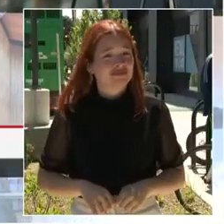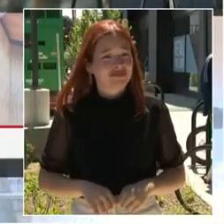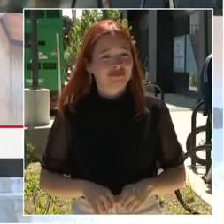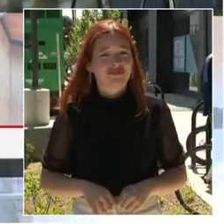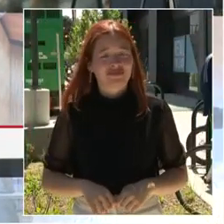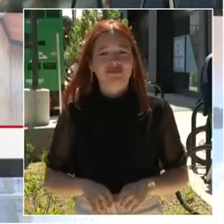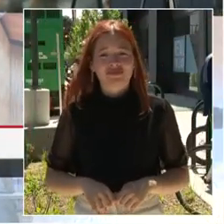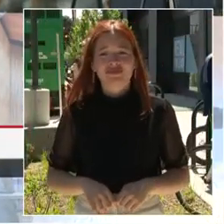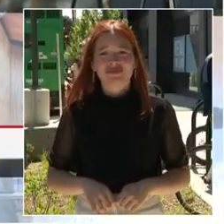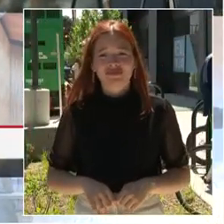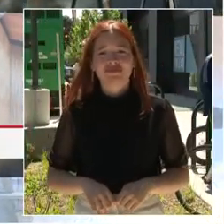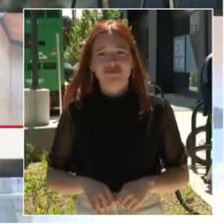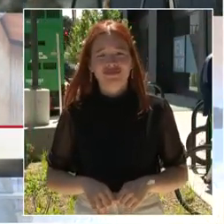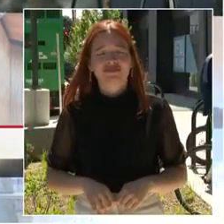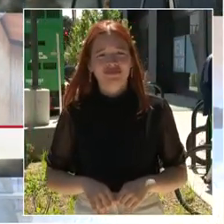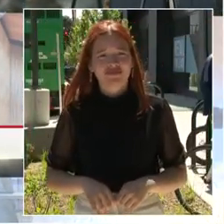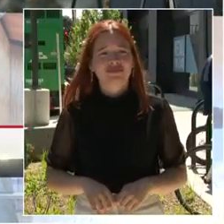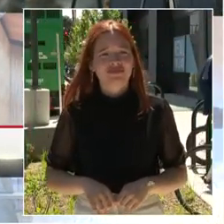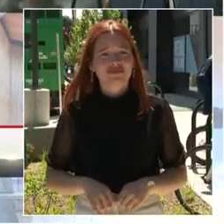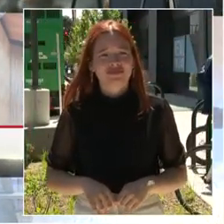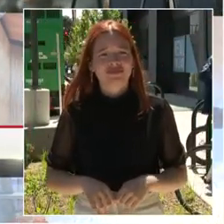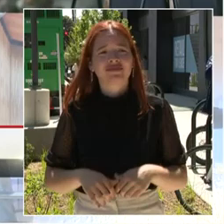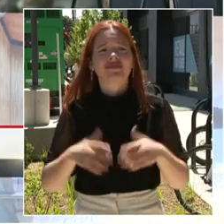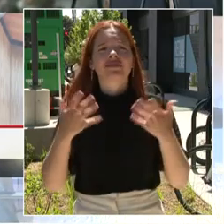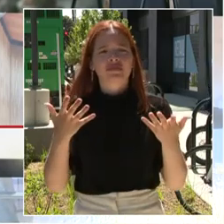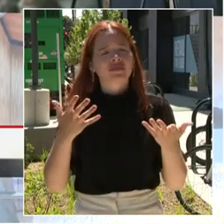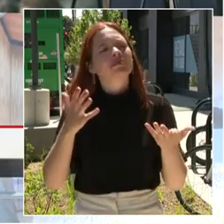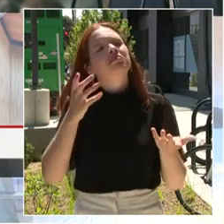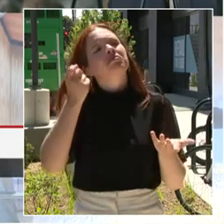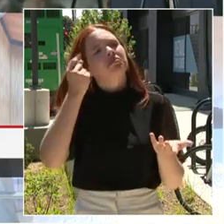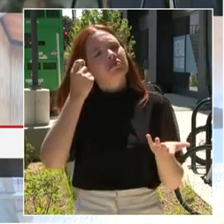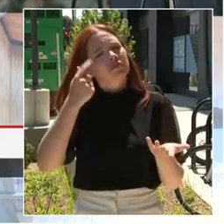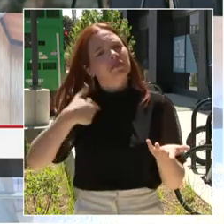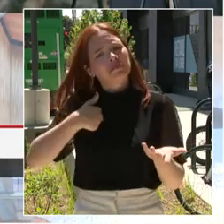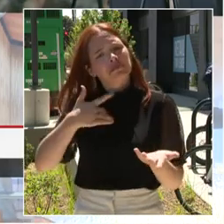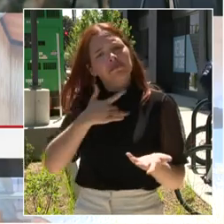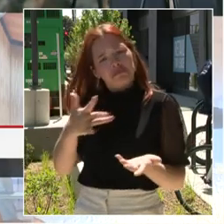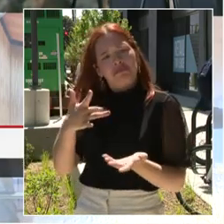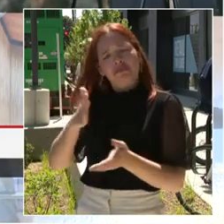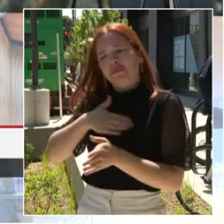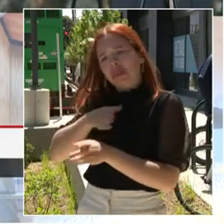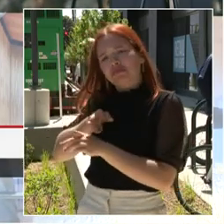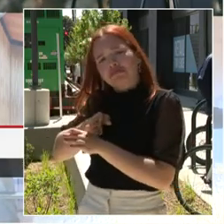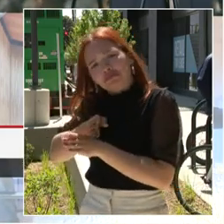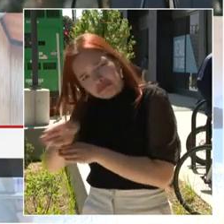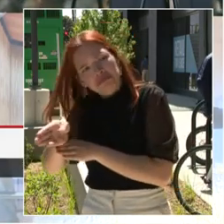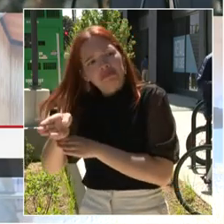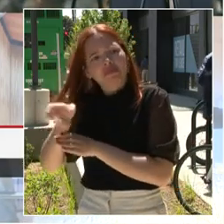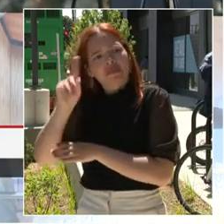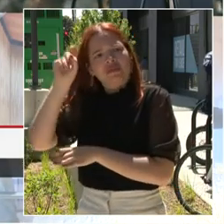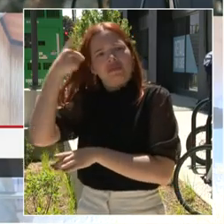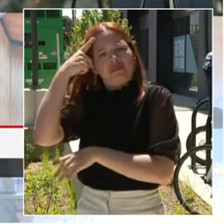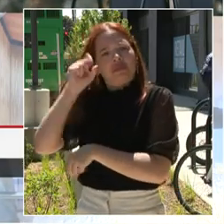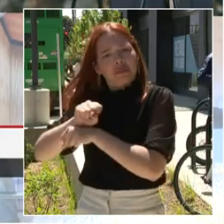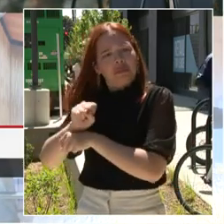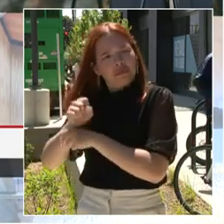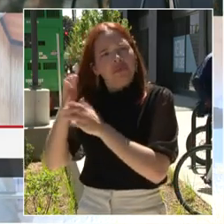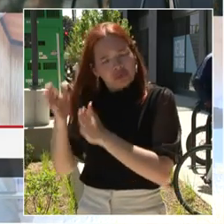I do primarily government development for my firm across the country for federal groups and groups like yours, state and